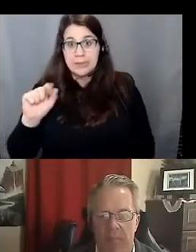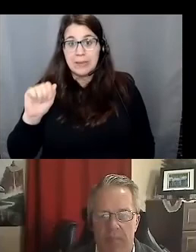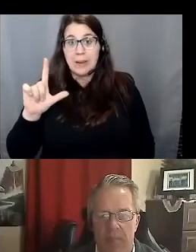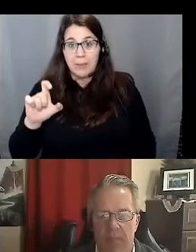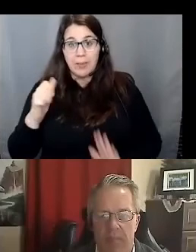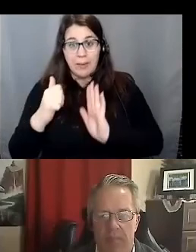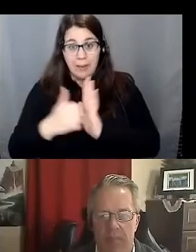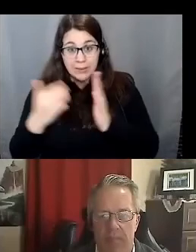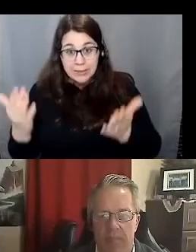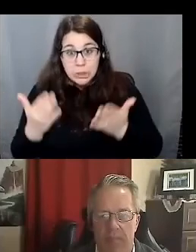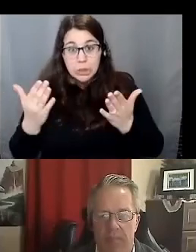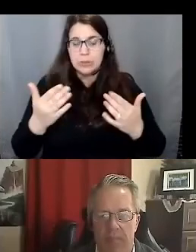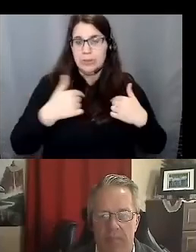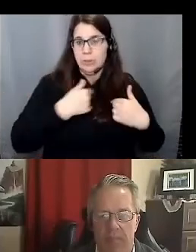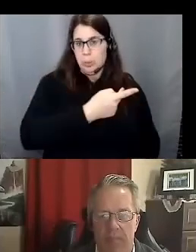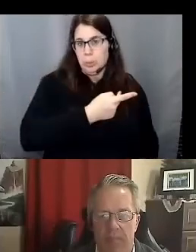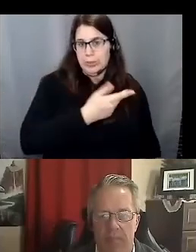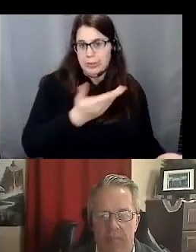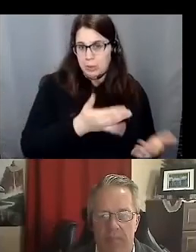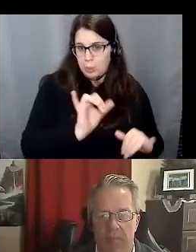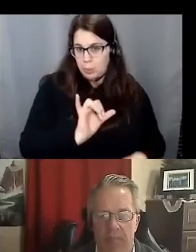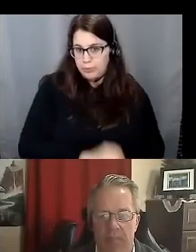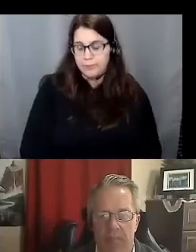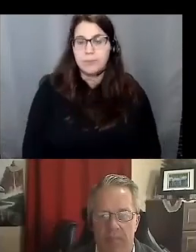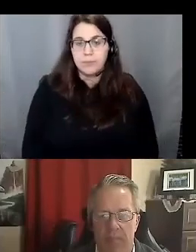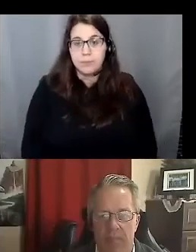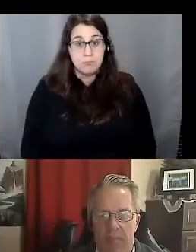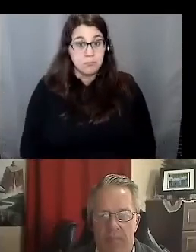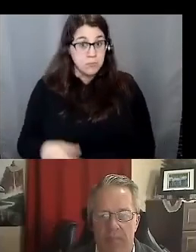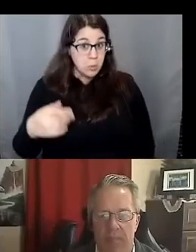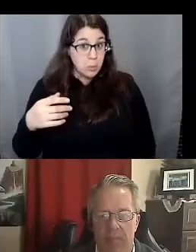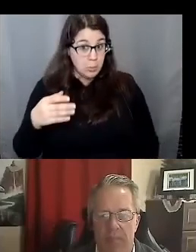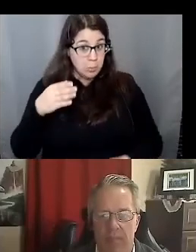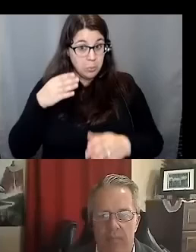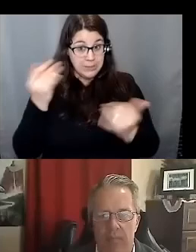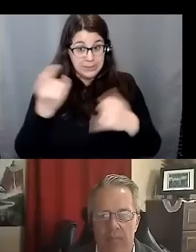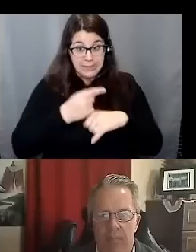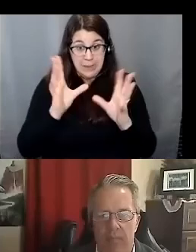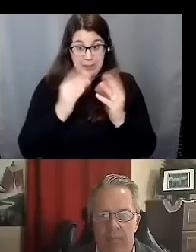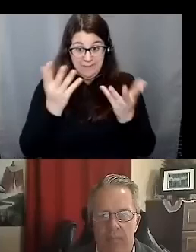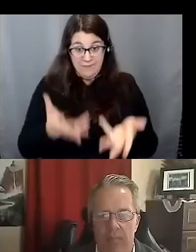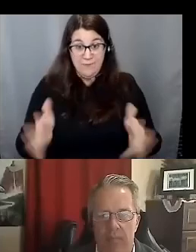course myself and Tom to help. So definitely we'll follow up with you after this webinar, you know, to help